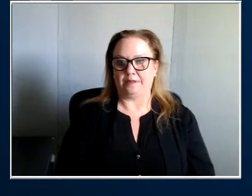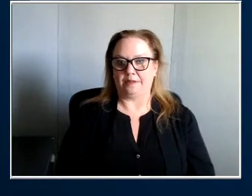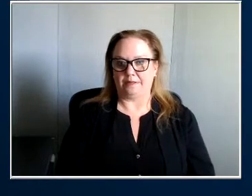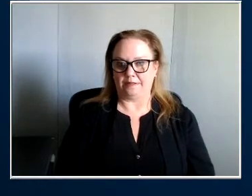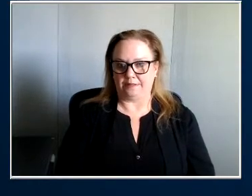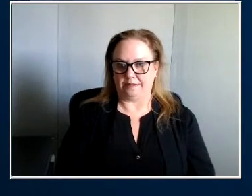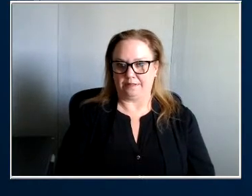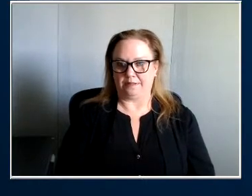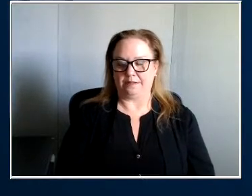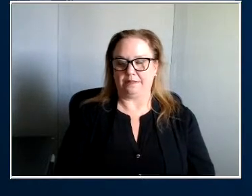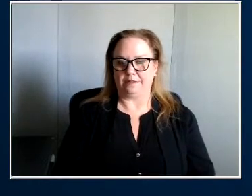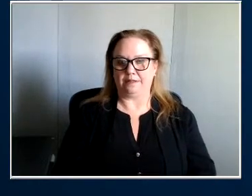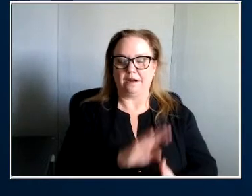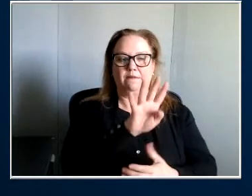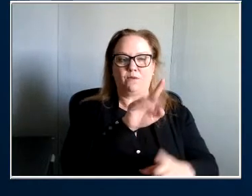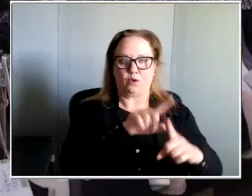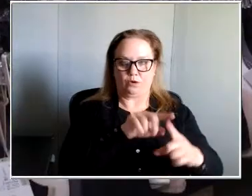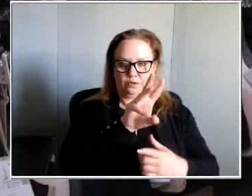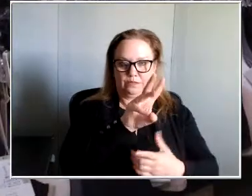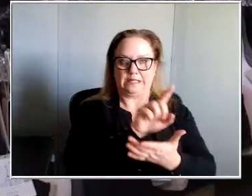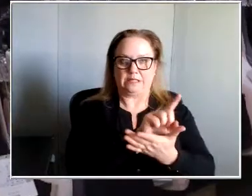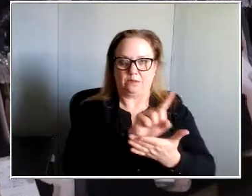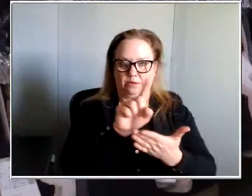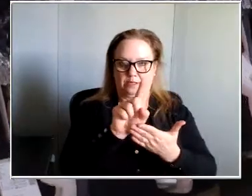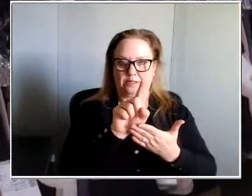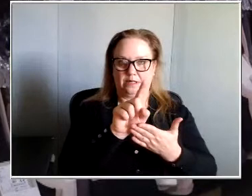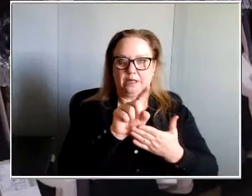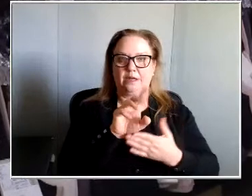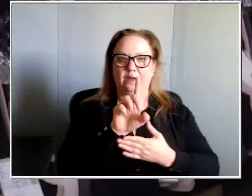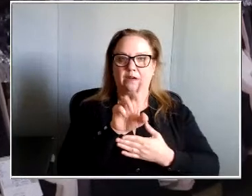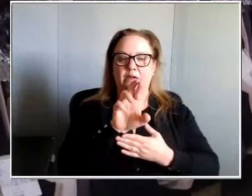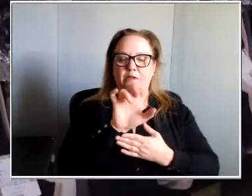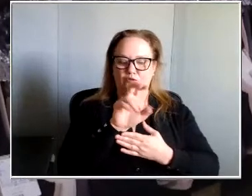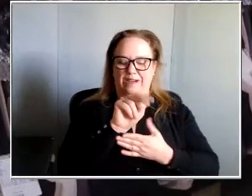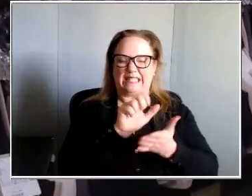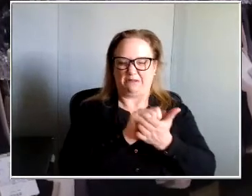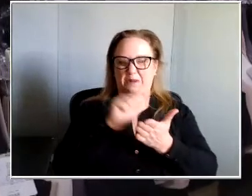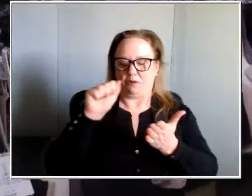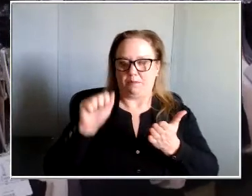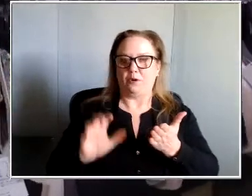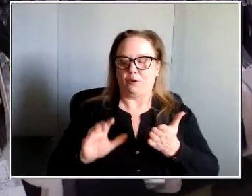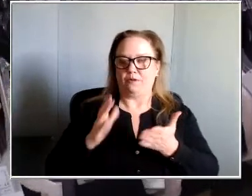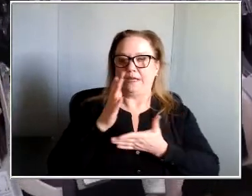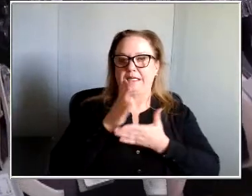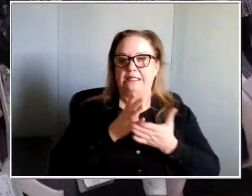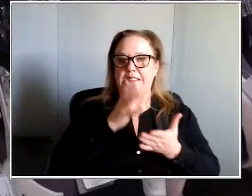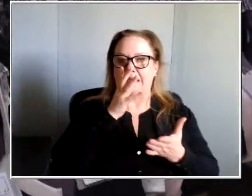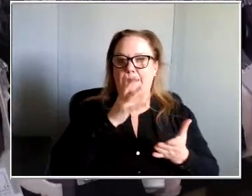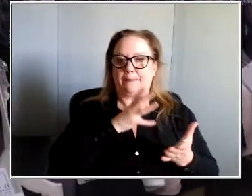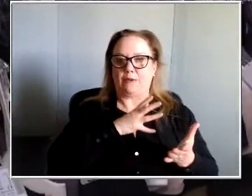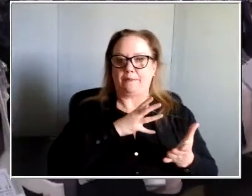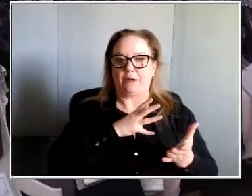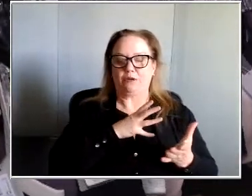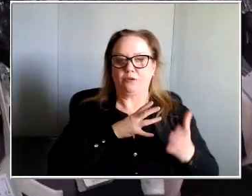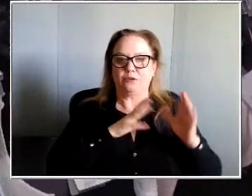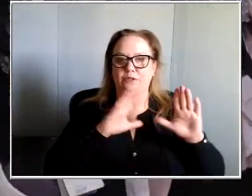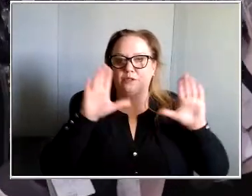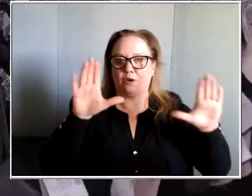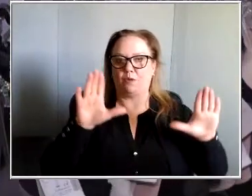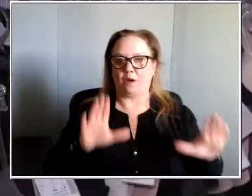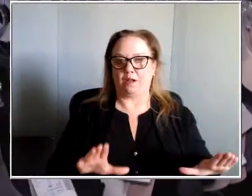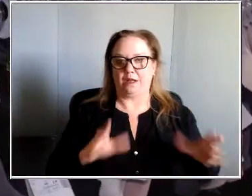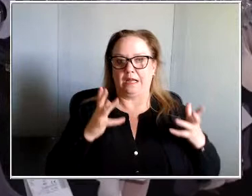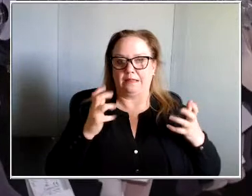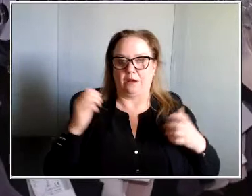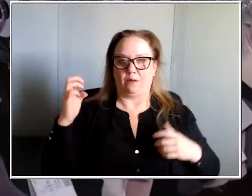Yeah, it's 4 to 6 weeks. The drains have to be out. Some women are doing so well, they just want to get